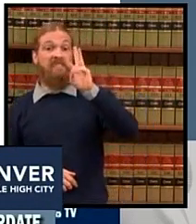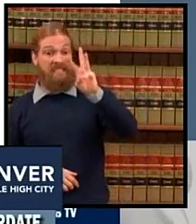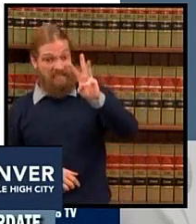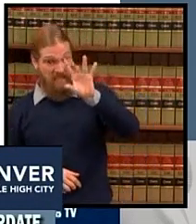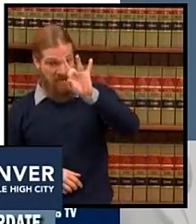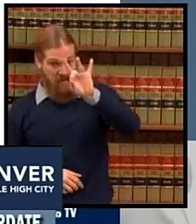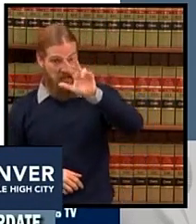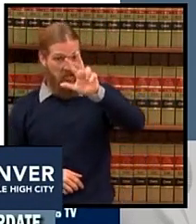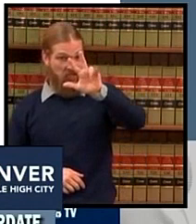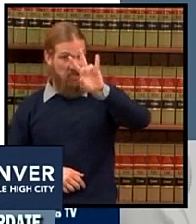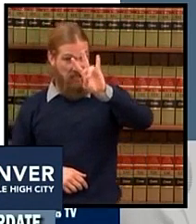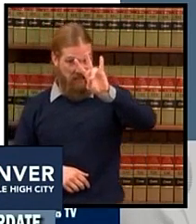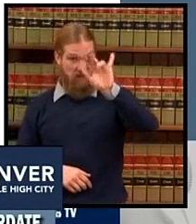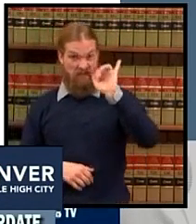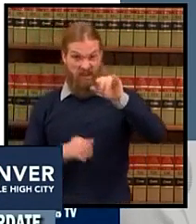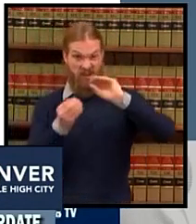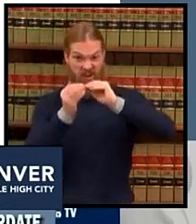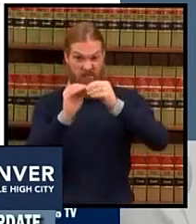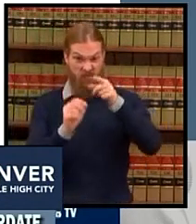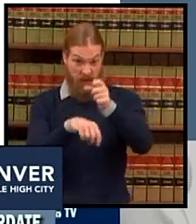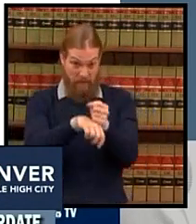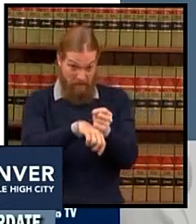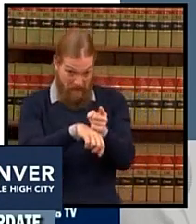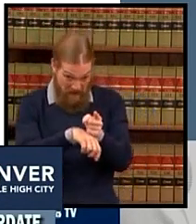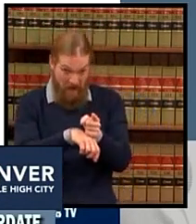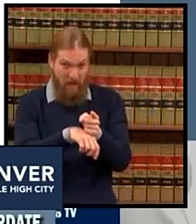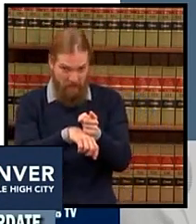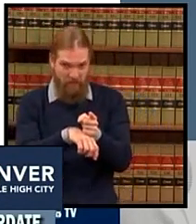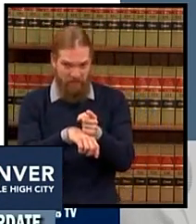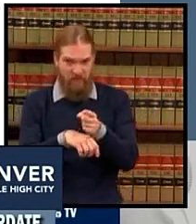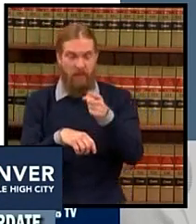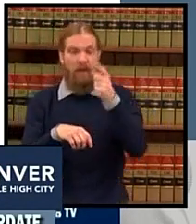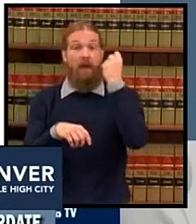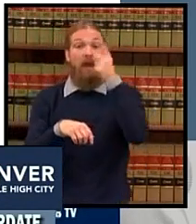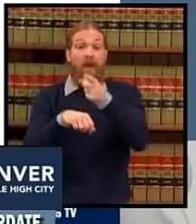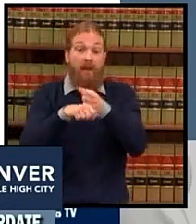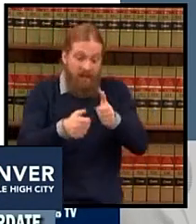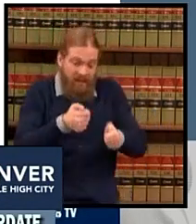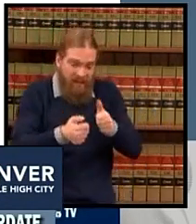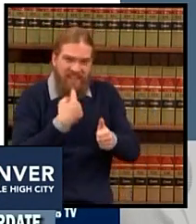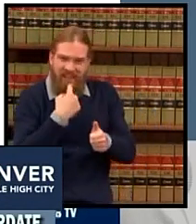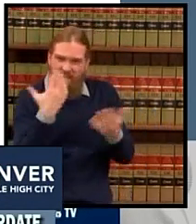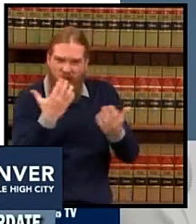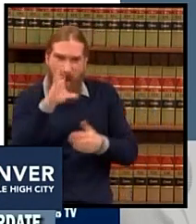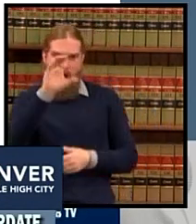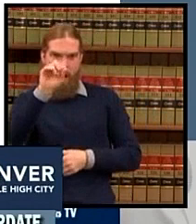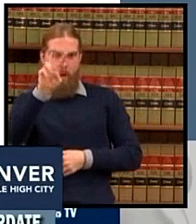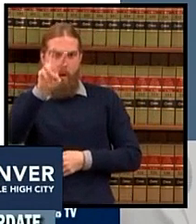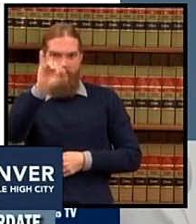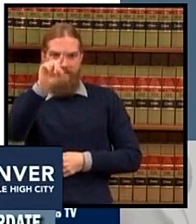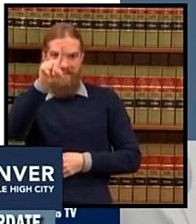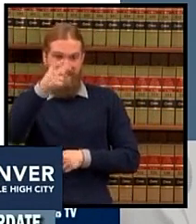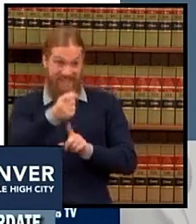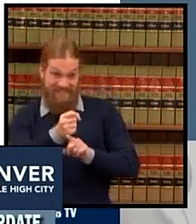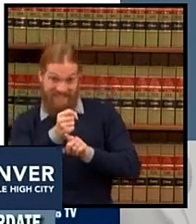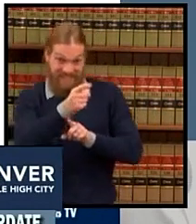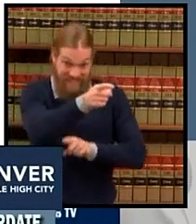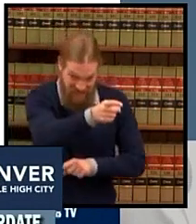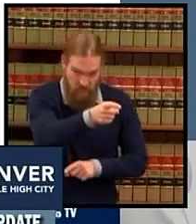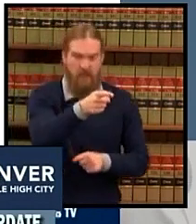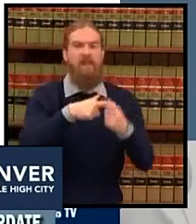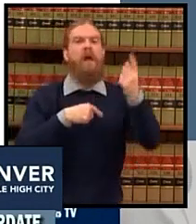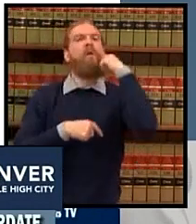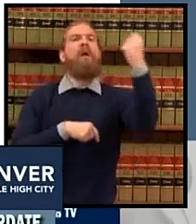336-837. Okay? You'll get a text message back that says, are you sure you want to do this? Or you're confirming that you want to receive a weekly